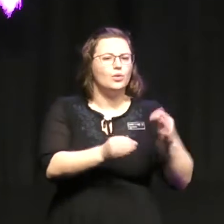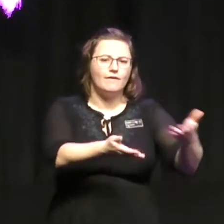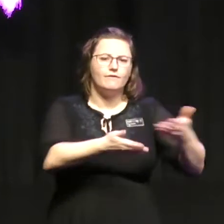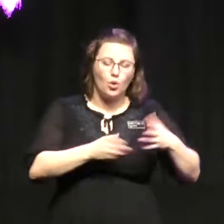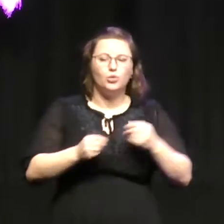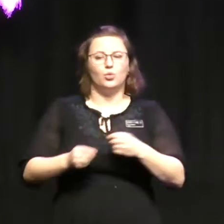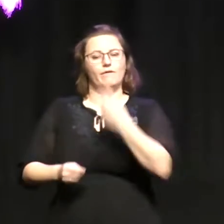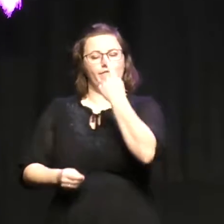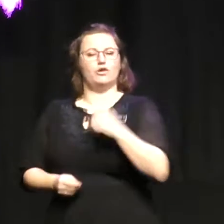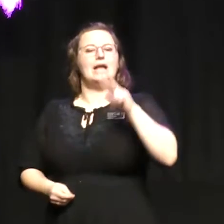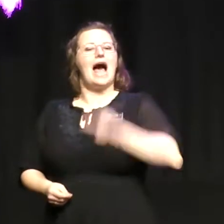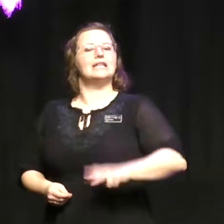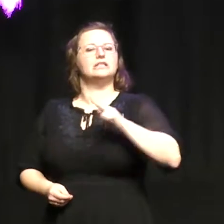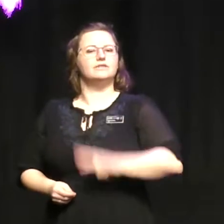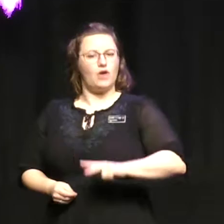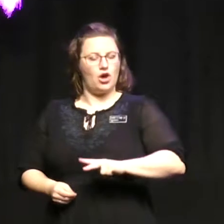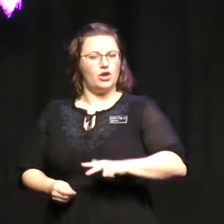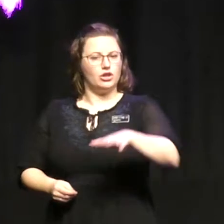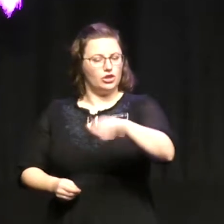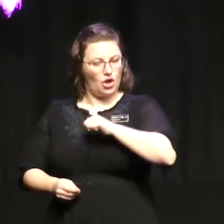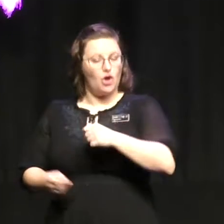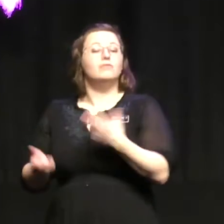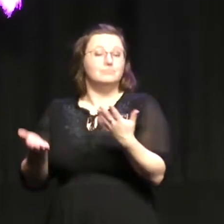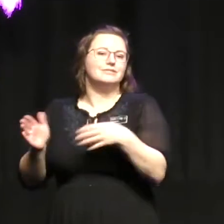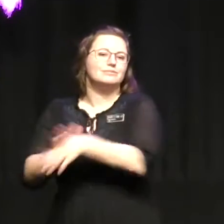performing responsibility to save.